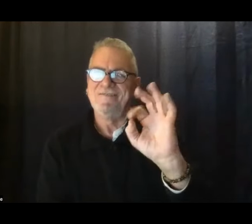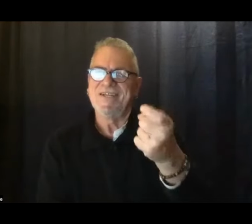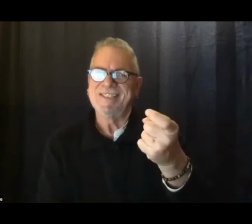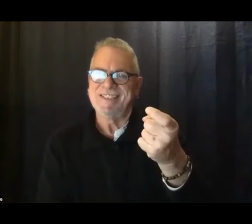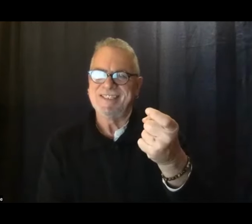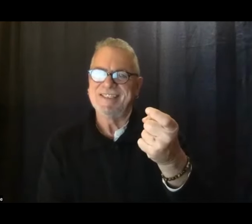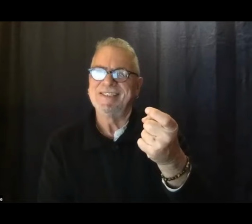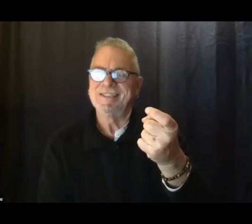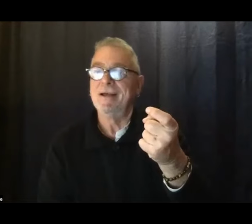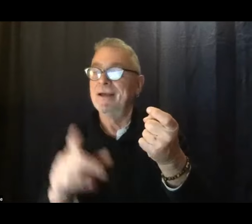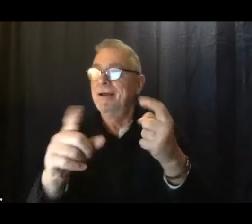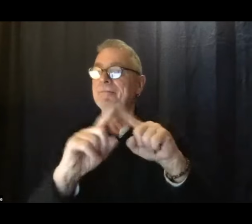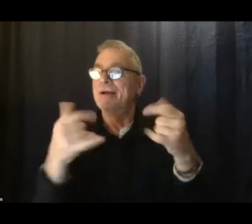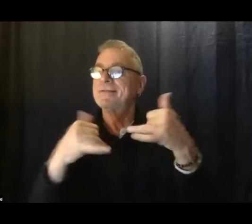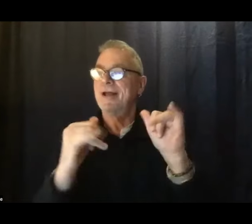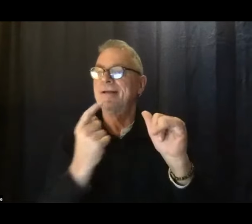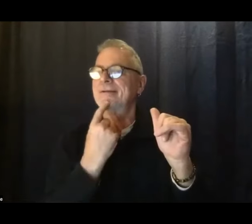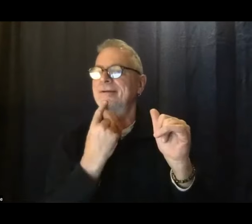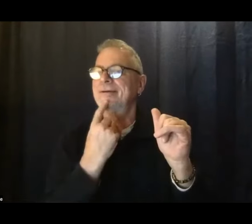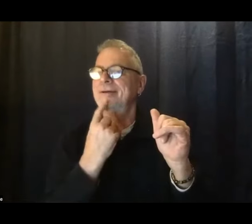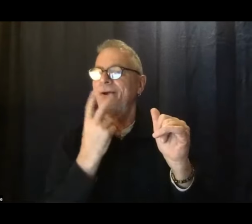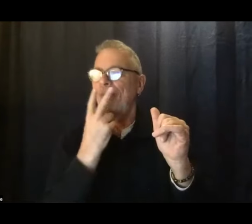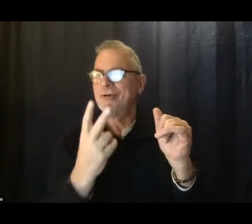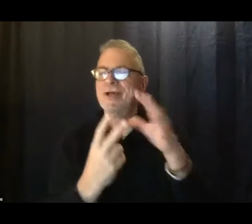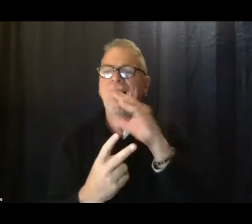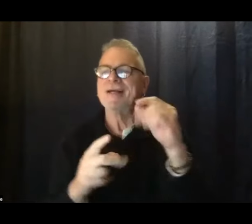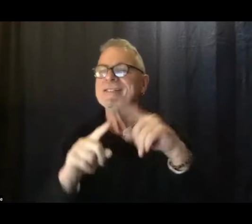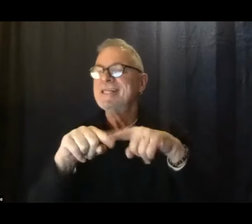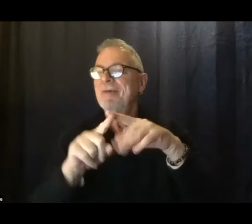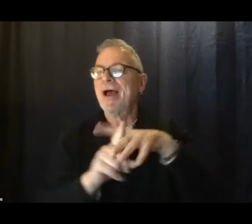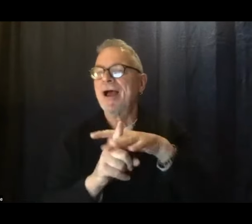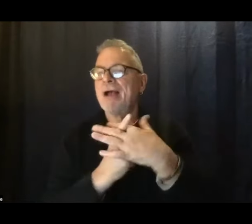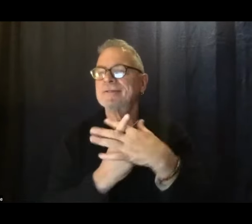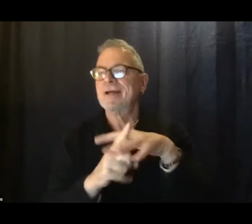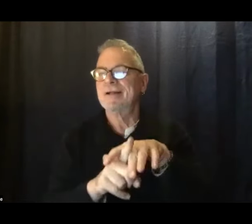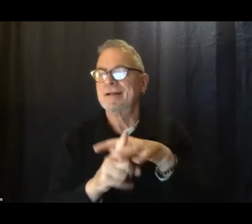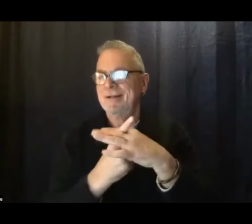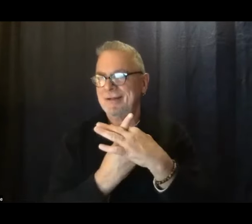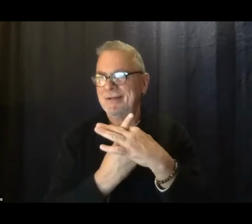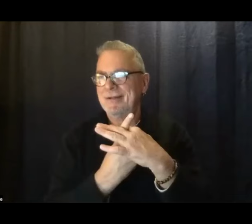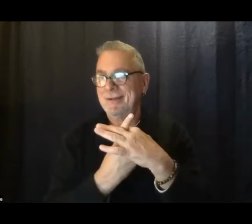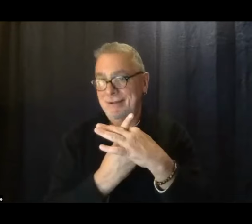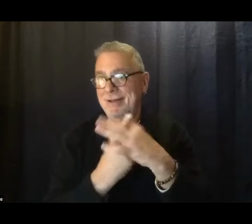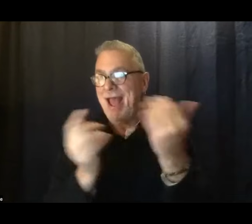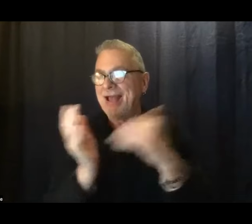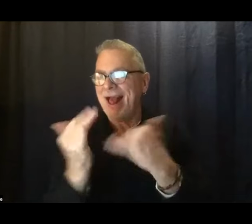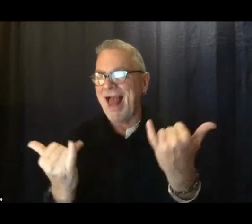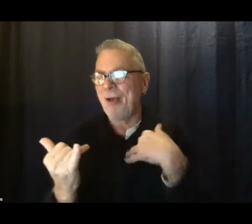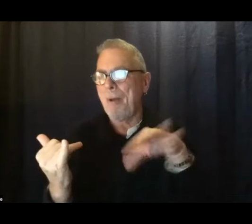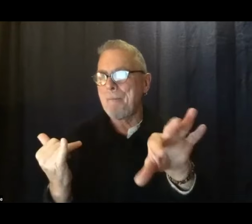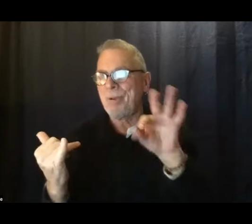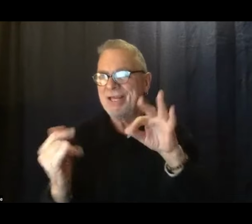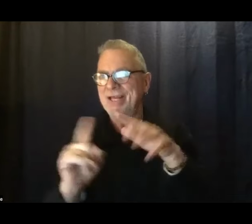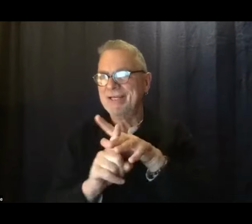Fix. Right? Now again, you do want to watch the non-manual signs